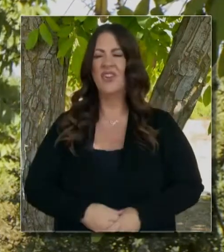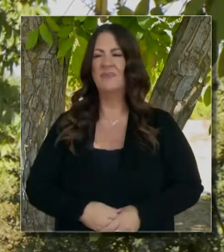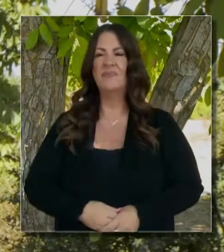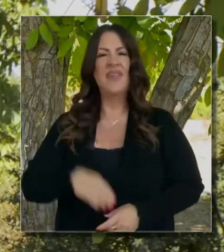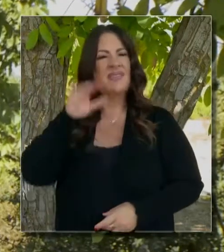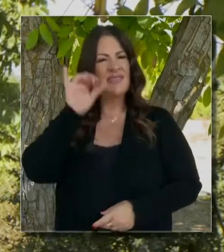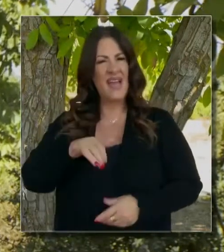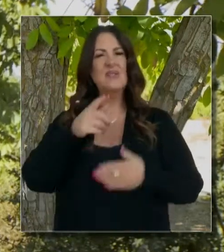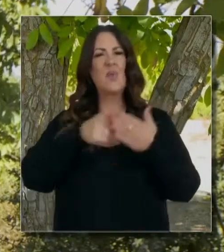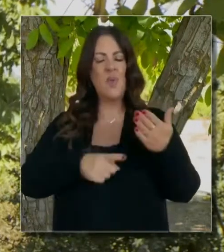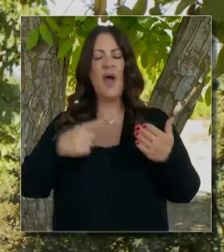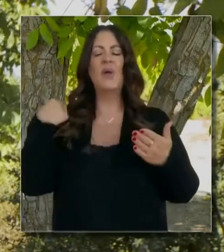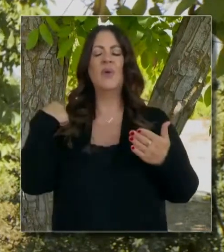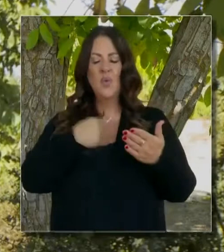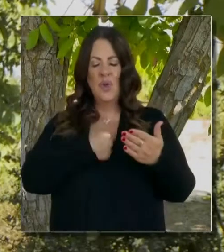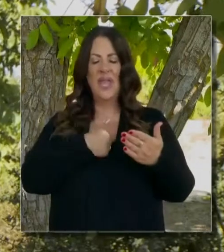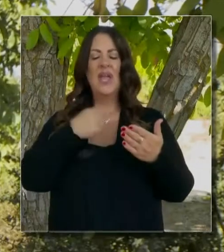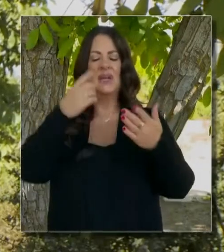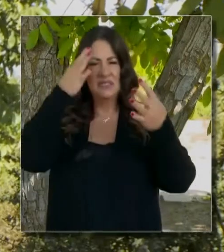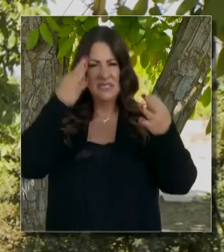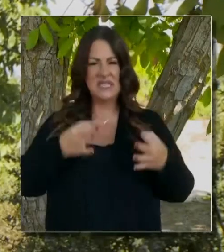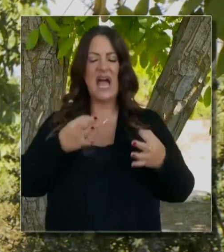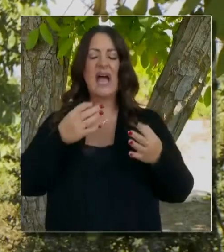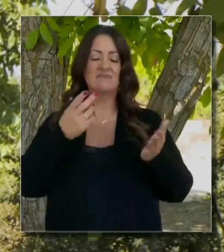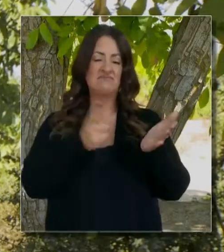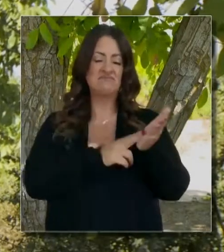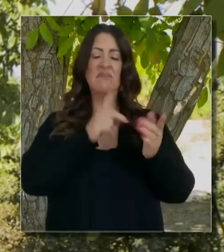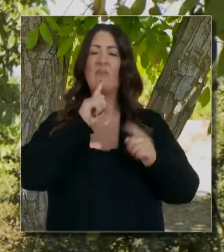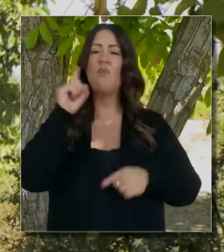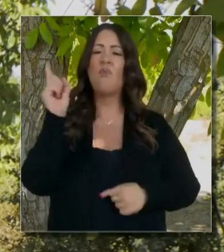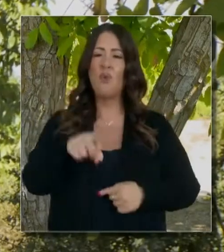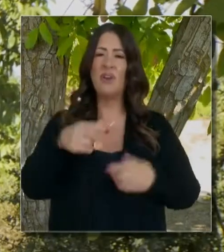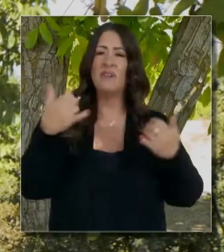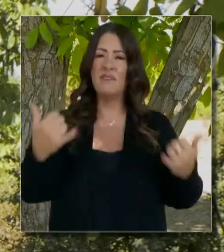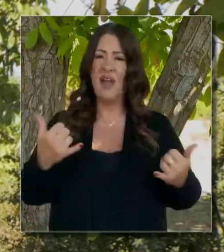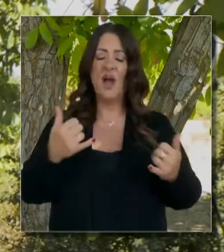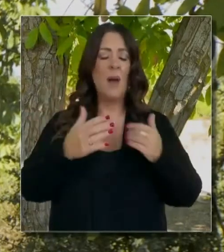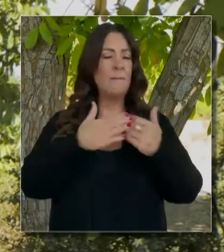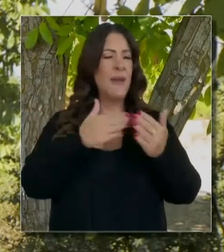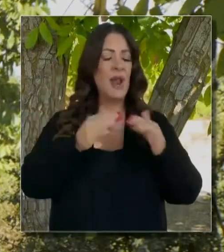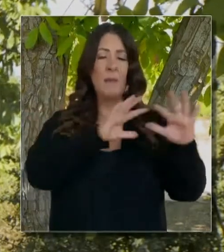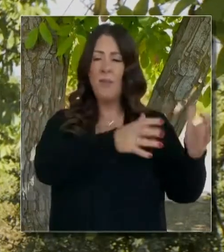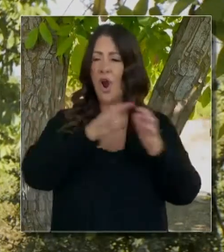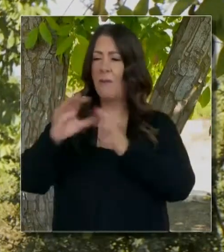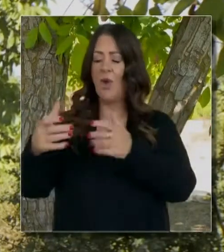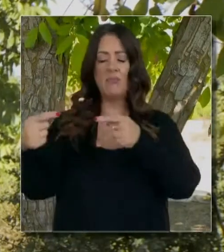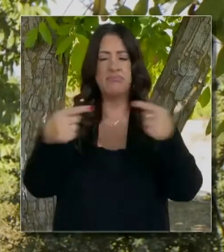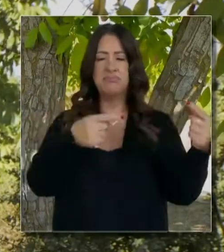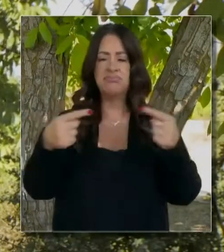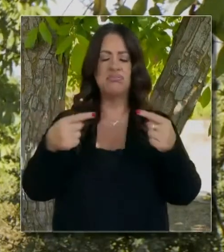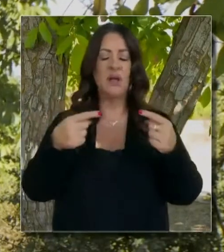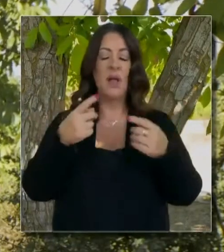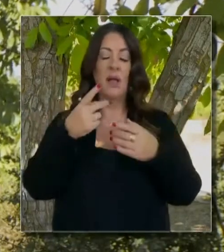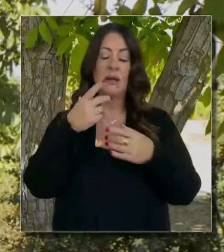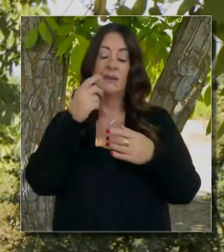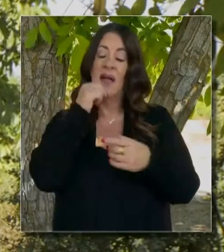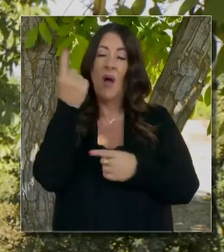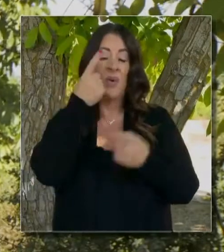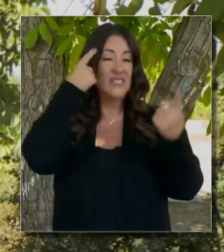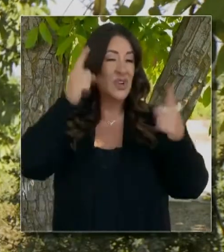the mindset we're bringing to this executive order, to bring parties together that in the past haven't always seen eye to